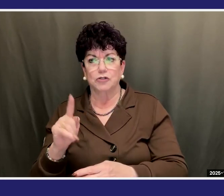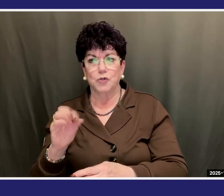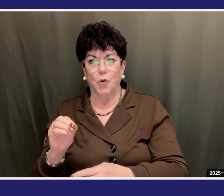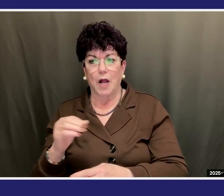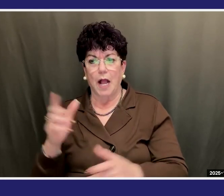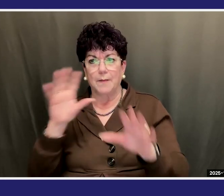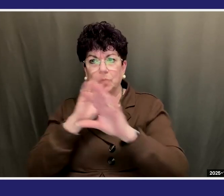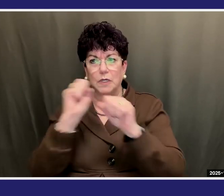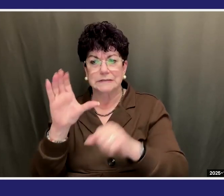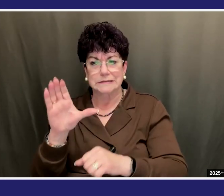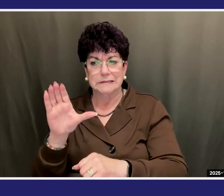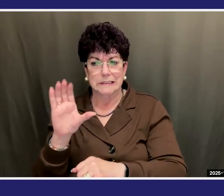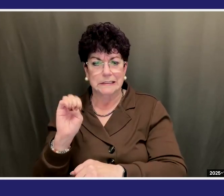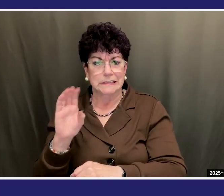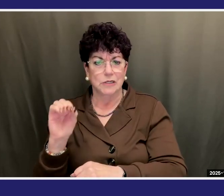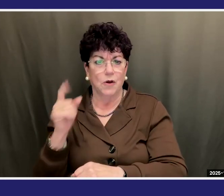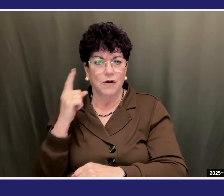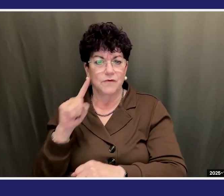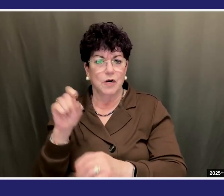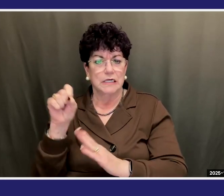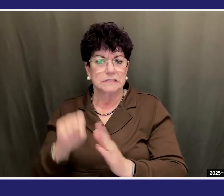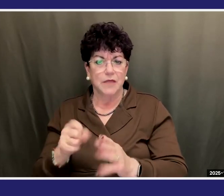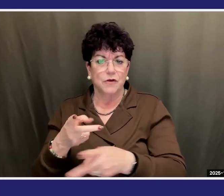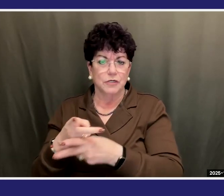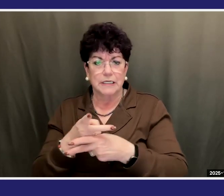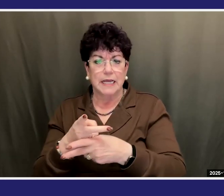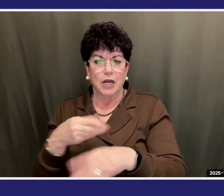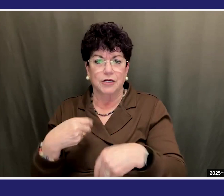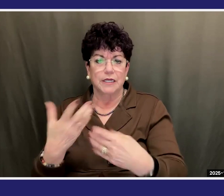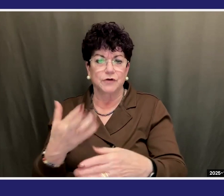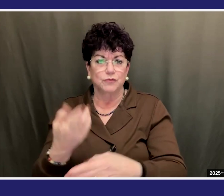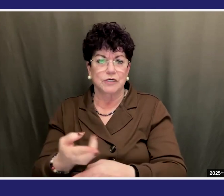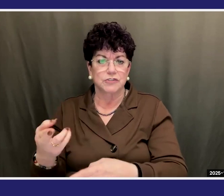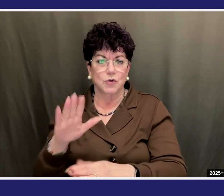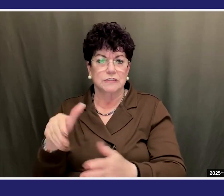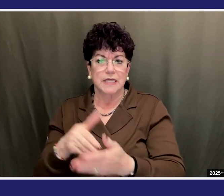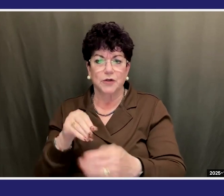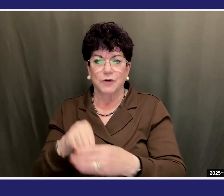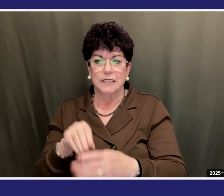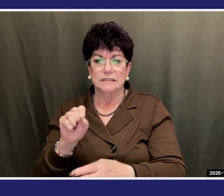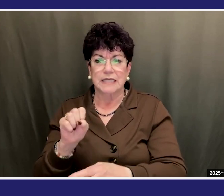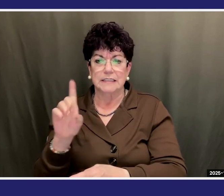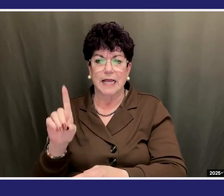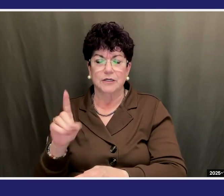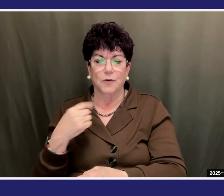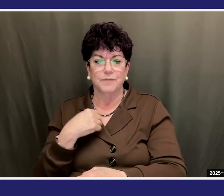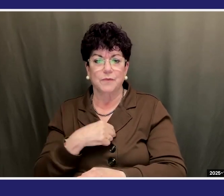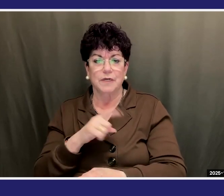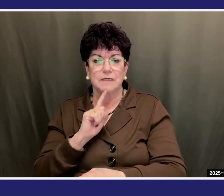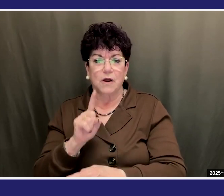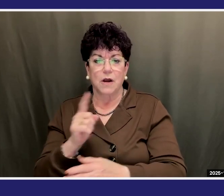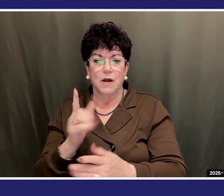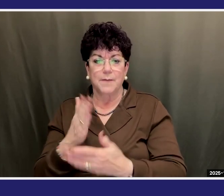and CEO of Southern Caregiver Resource Center in San Diego. And we are part of the 11